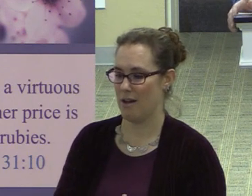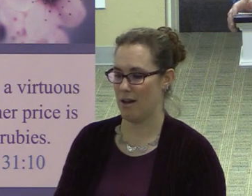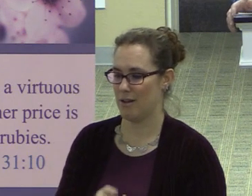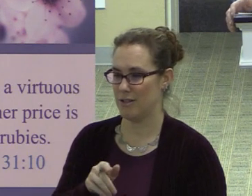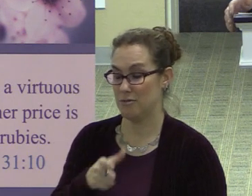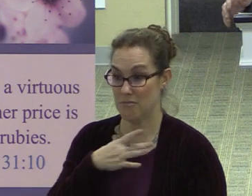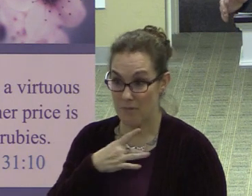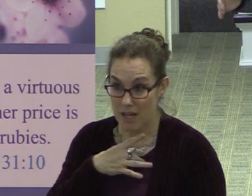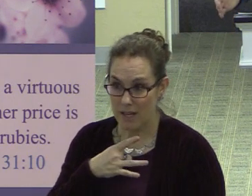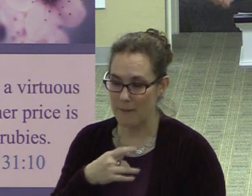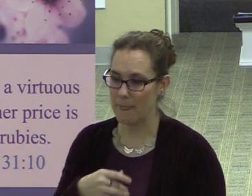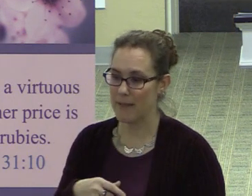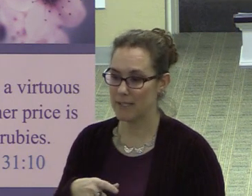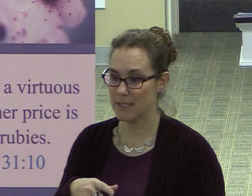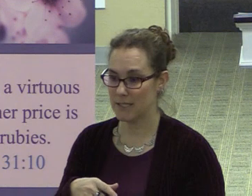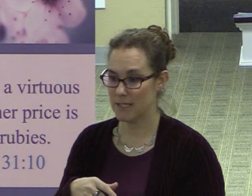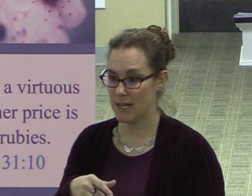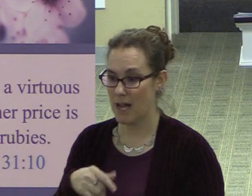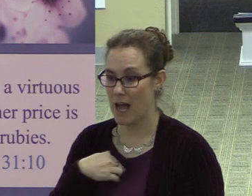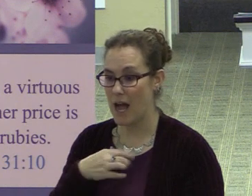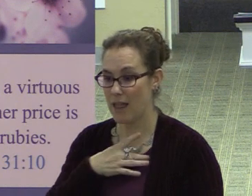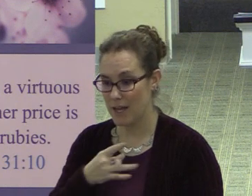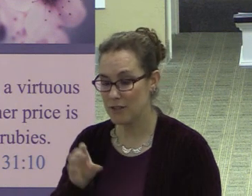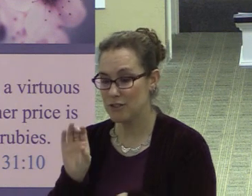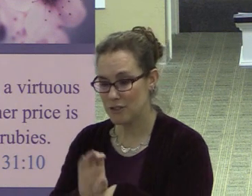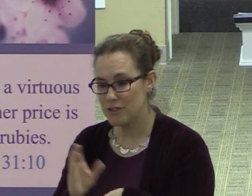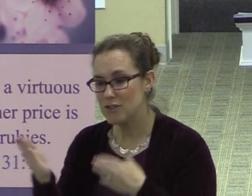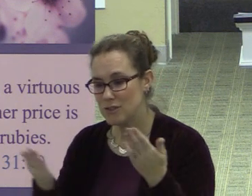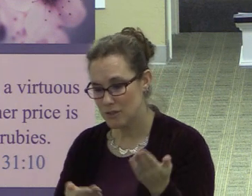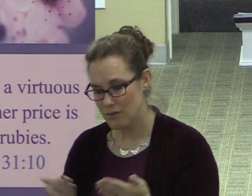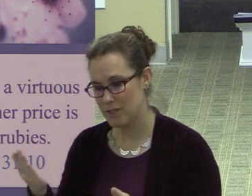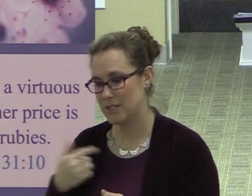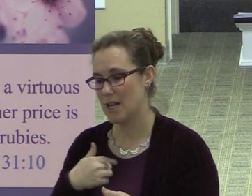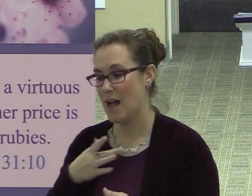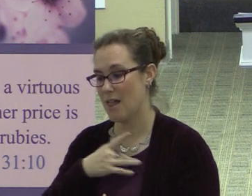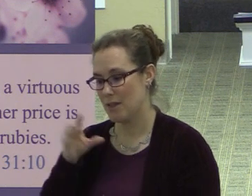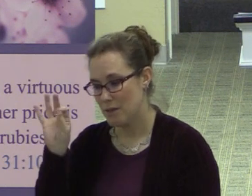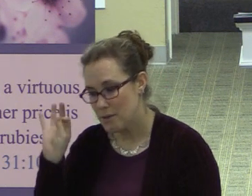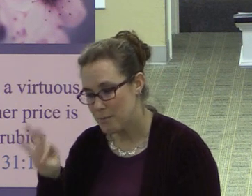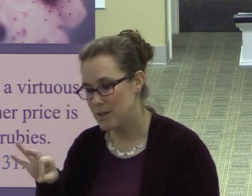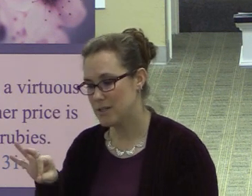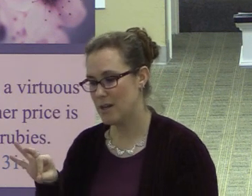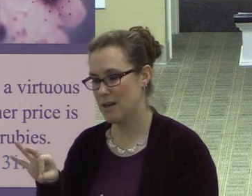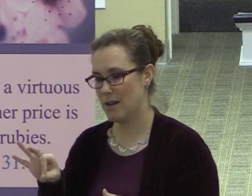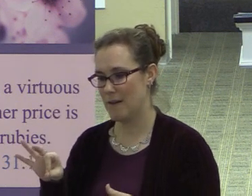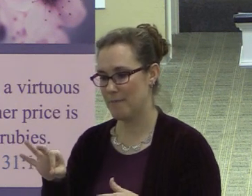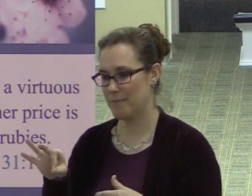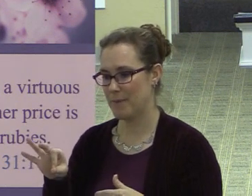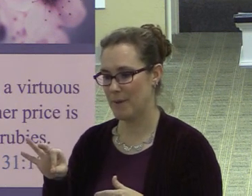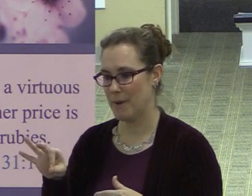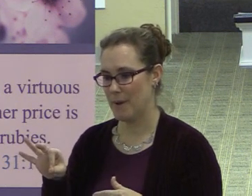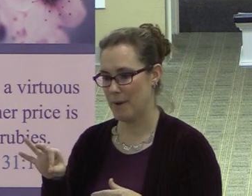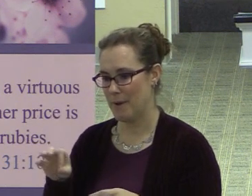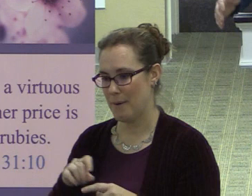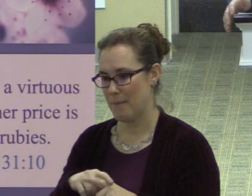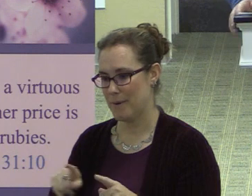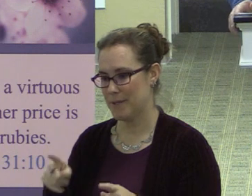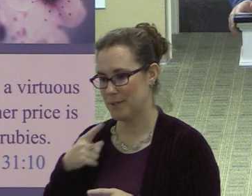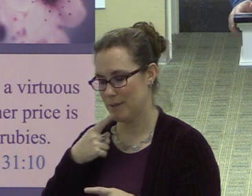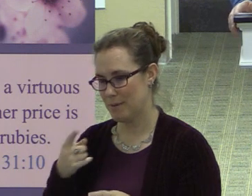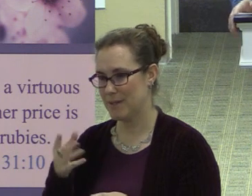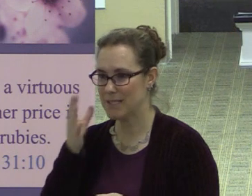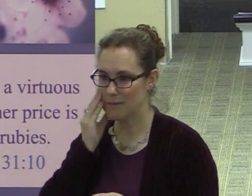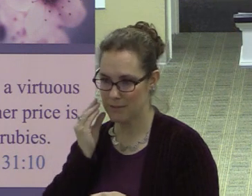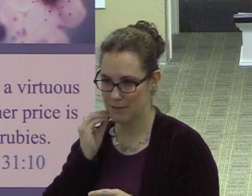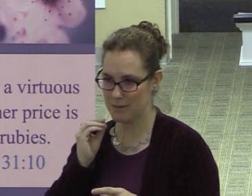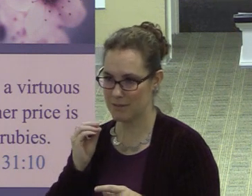how did you like it? He said, I really did like the church service and the preaching and whatnot. But she told him about the